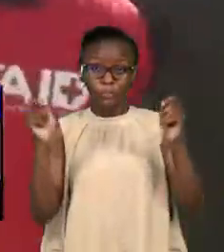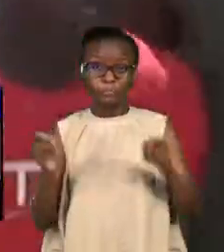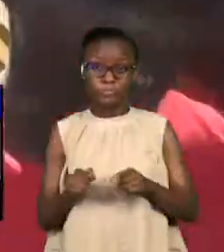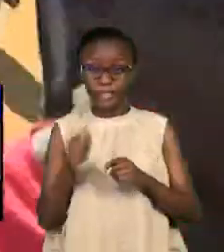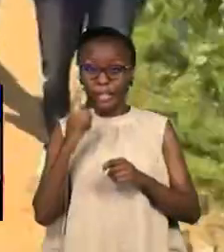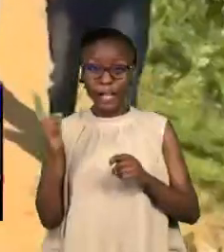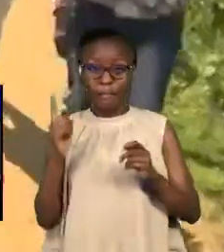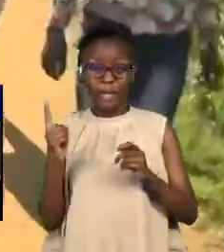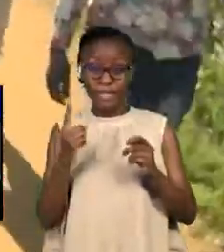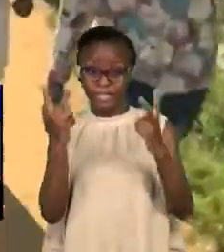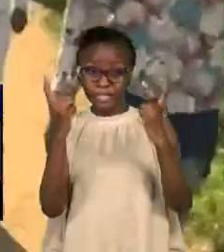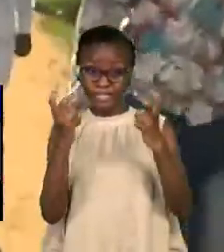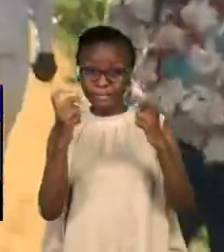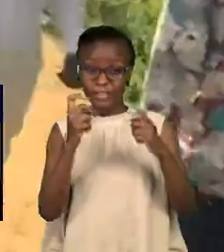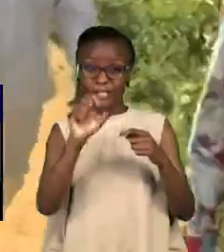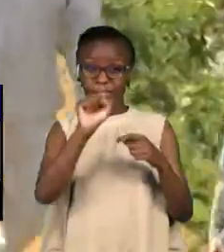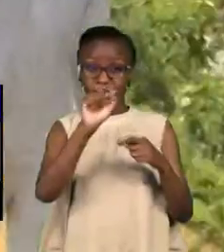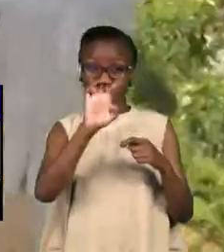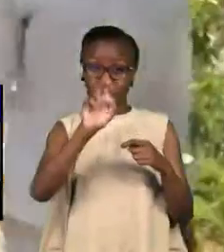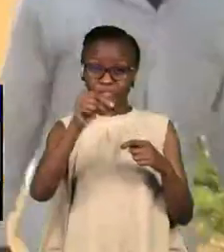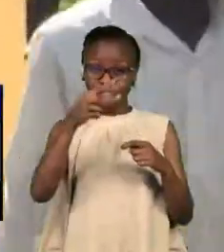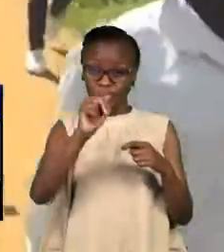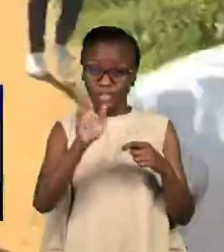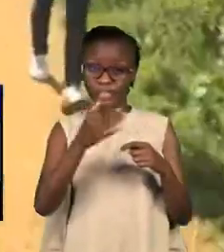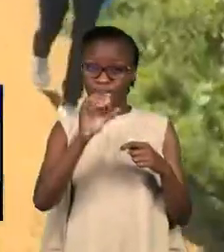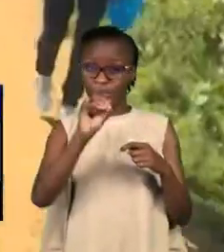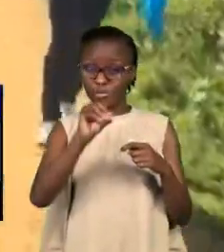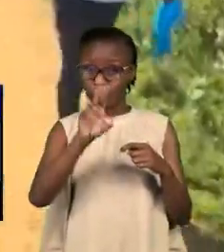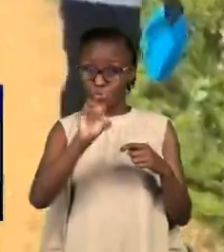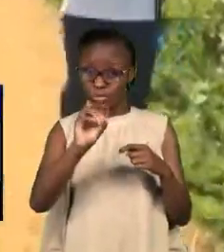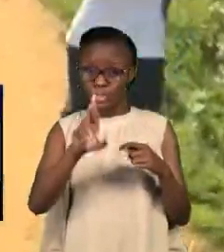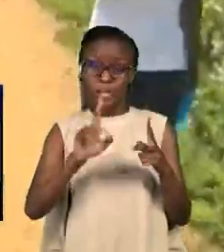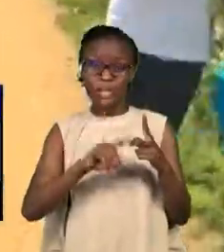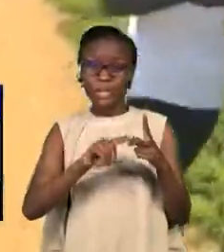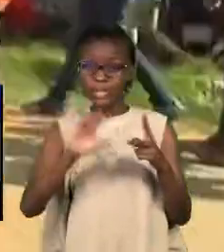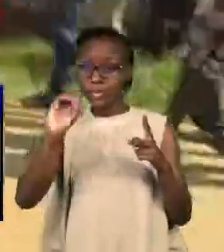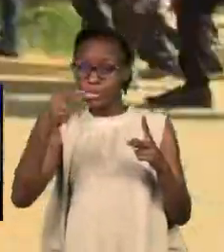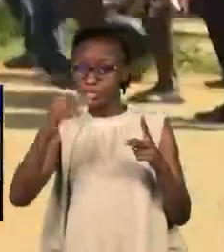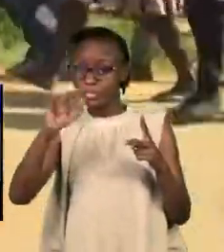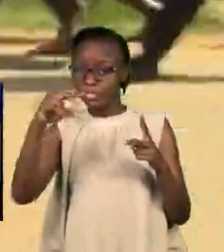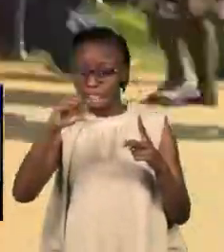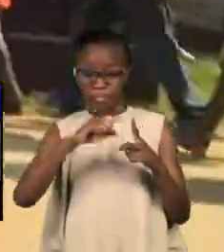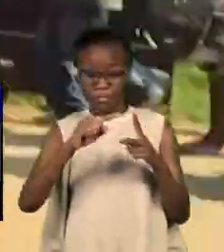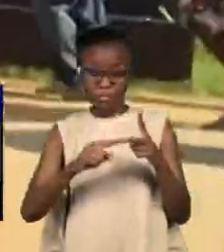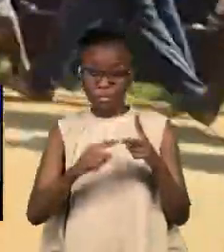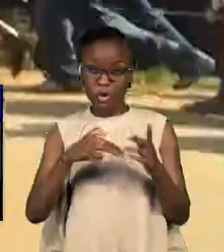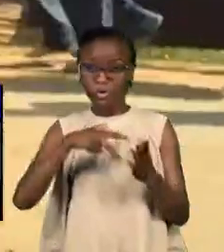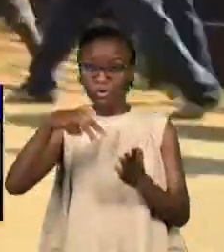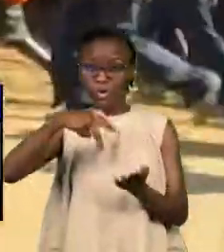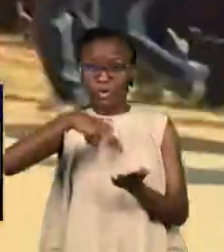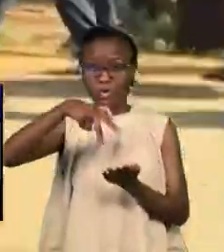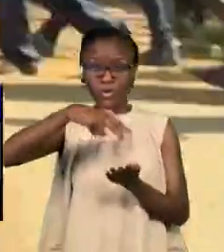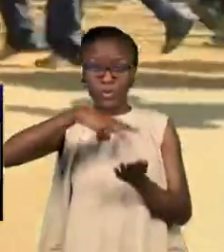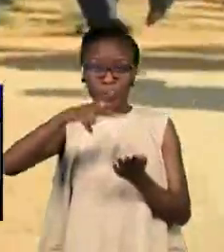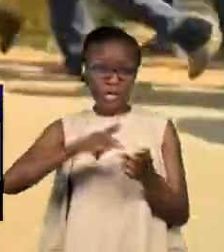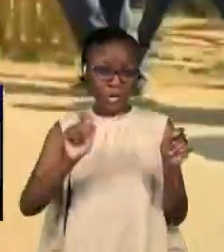The suspects, identified as Stephen Odor and Eric Ochieng, both from Langus, later walked across the town to the witch